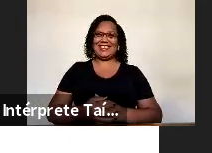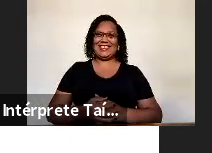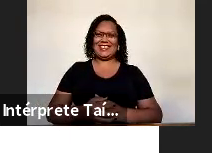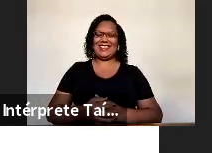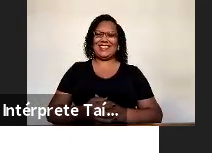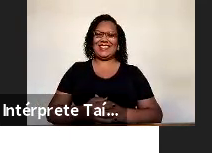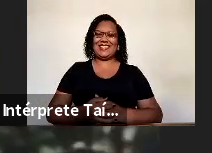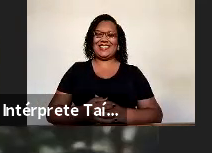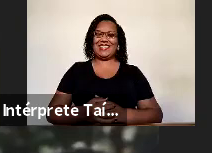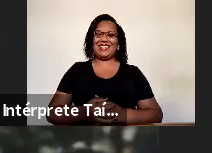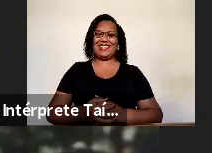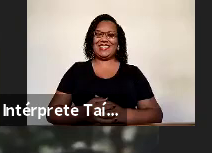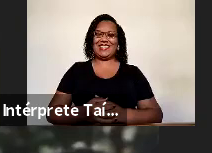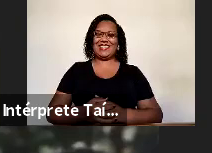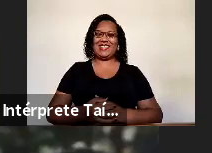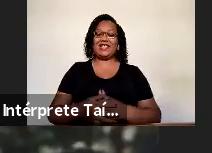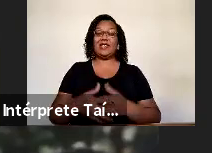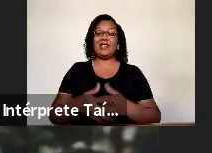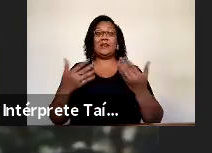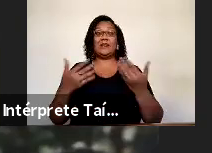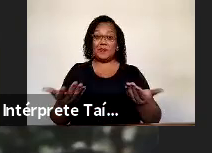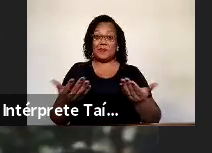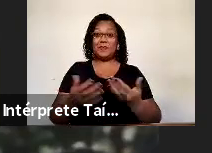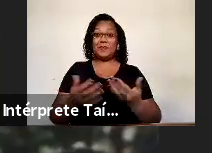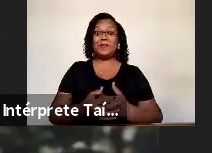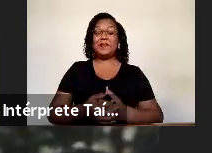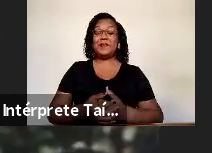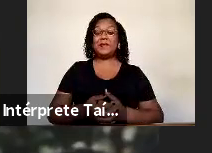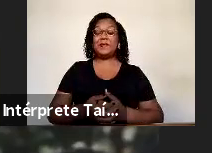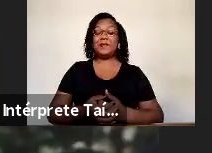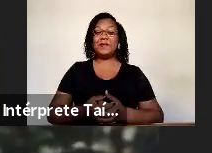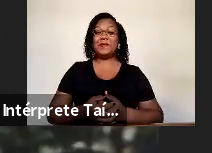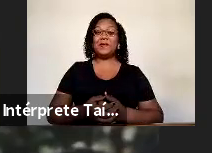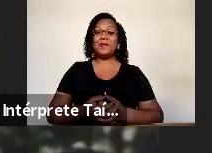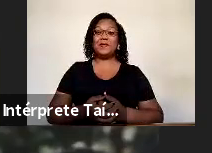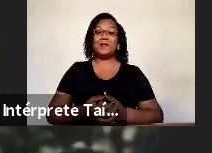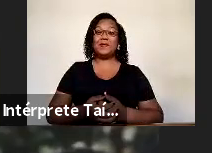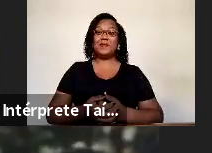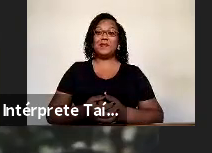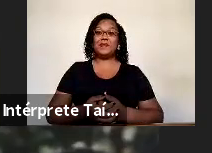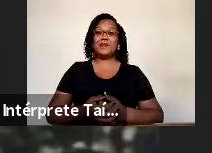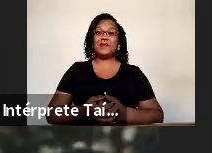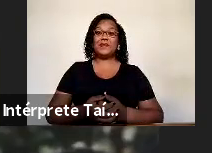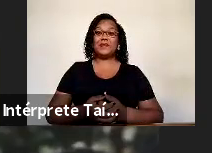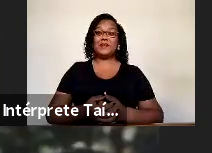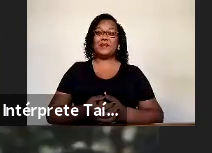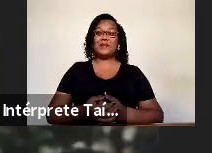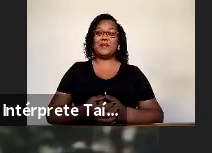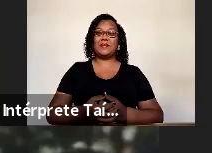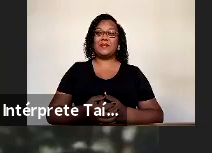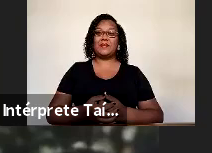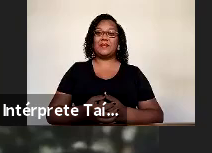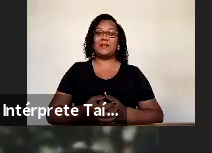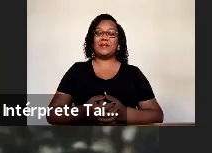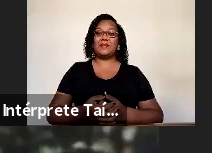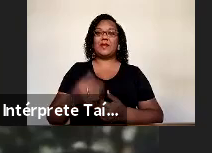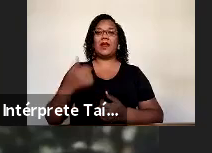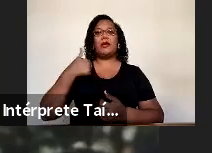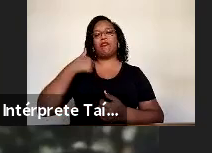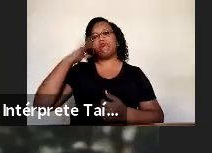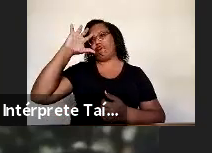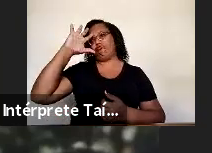So I decided that I would study biology. And well, let's say if